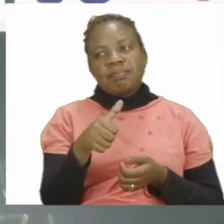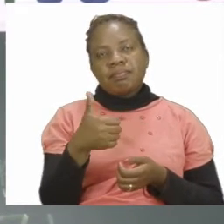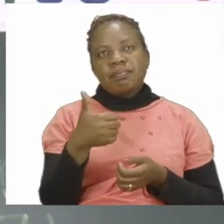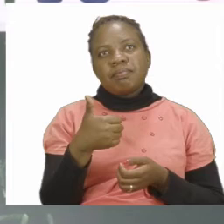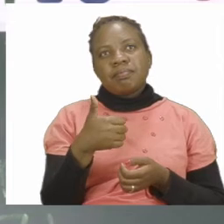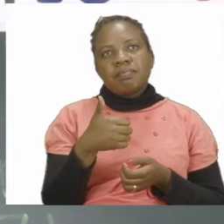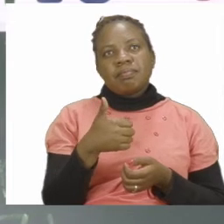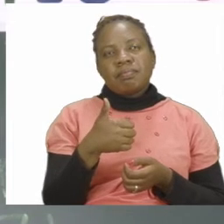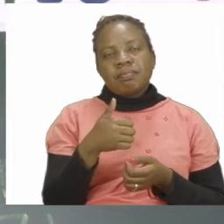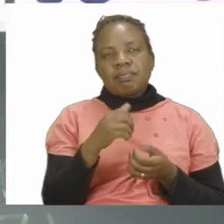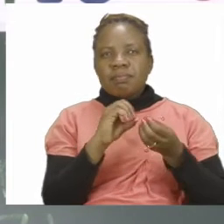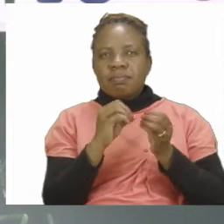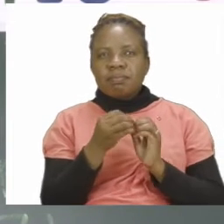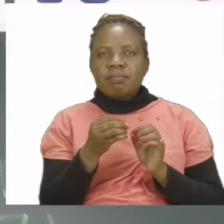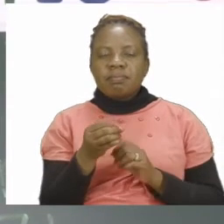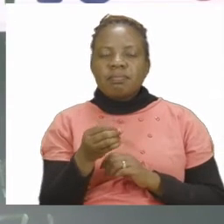the number